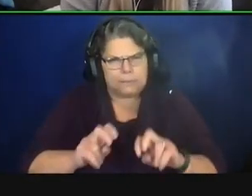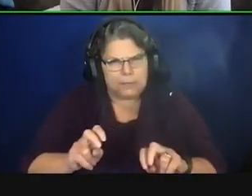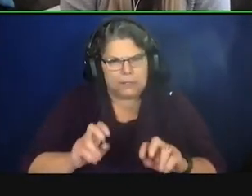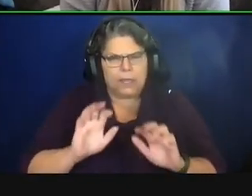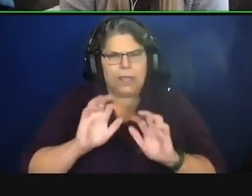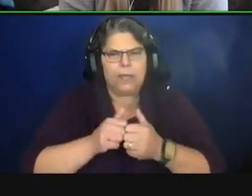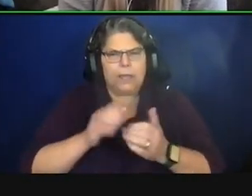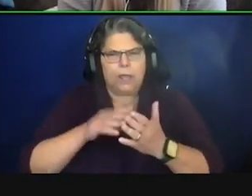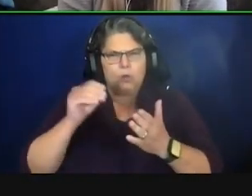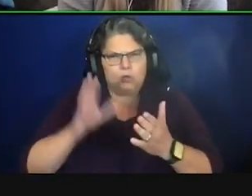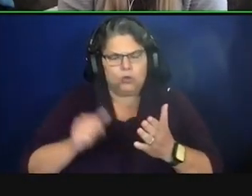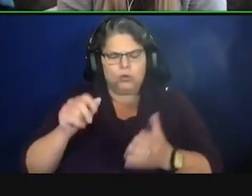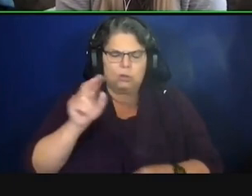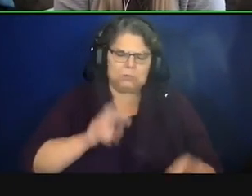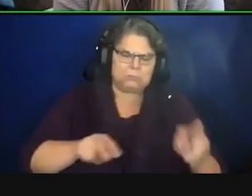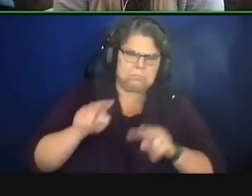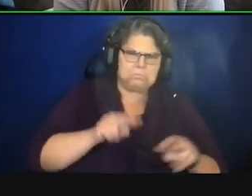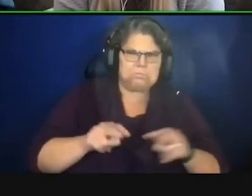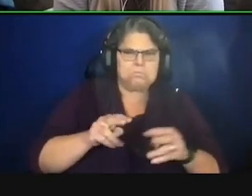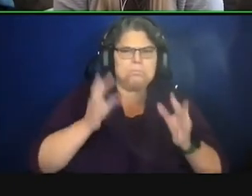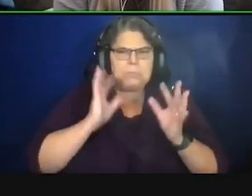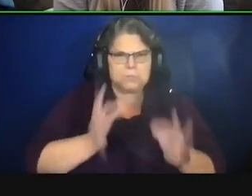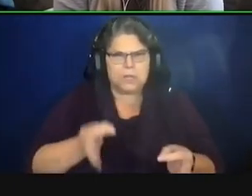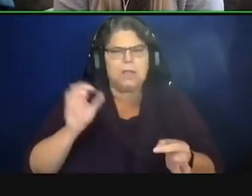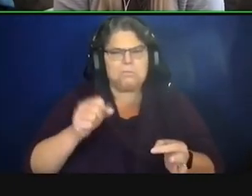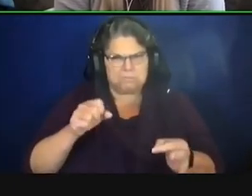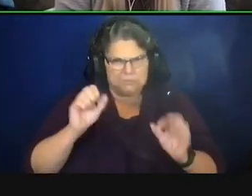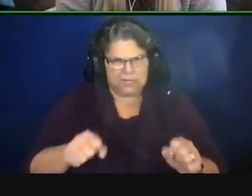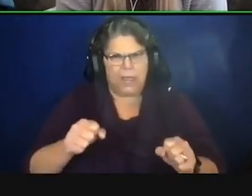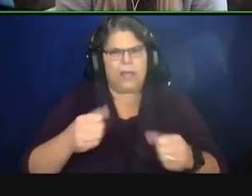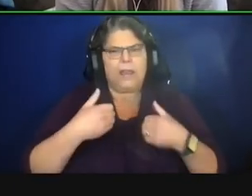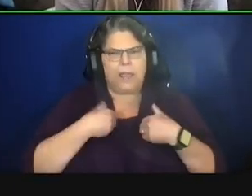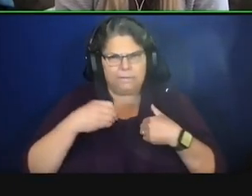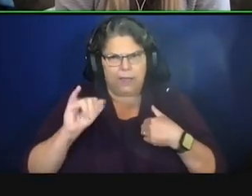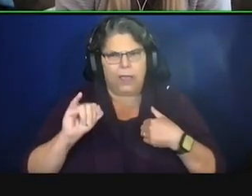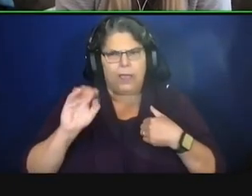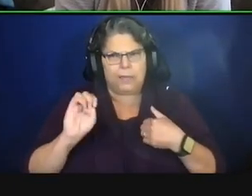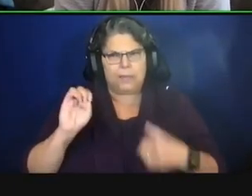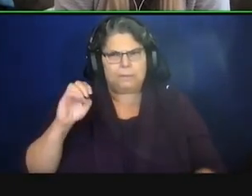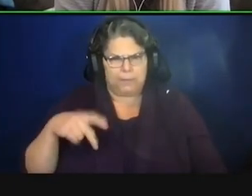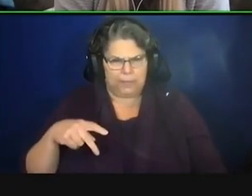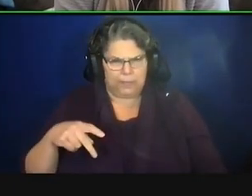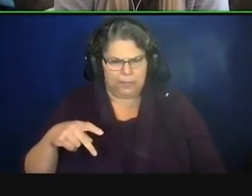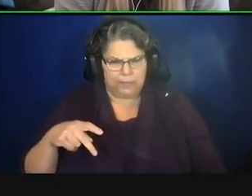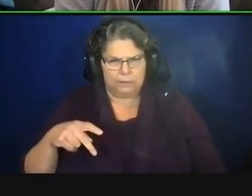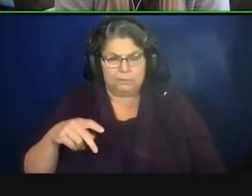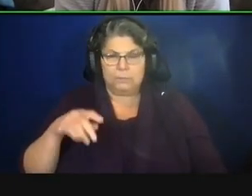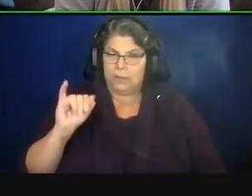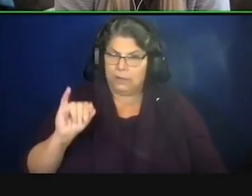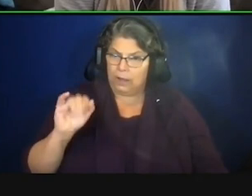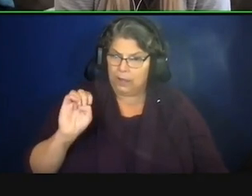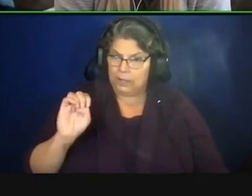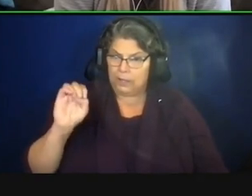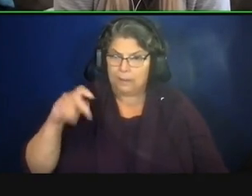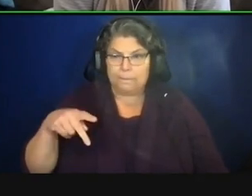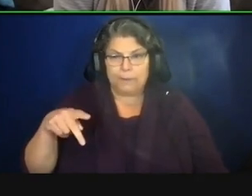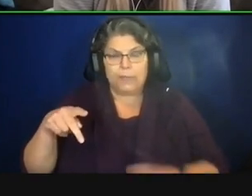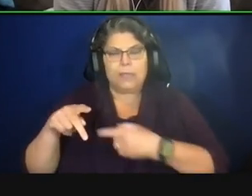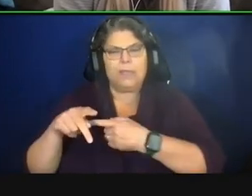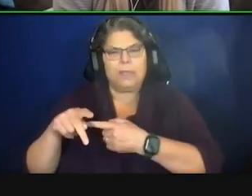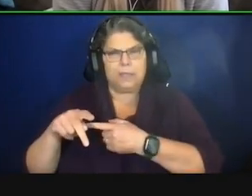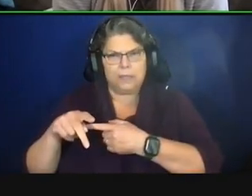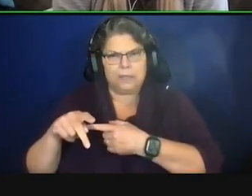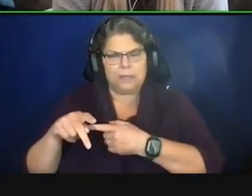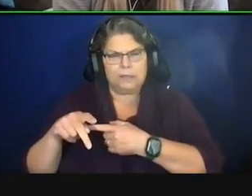is determined to become eligible for an IEP. An IEP is intended